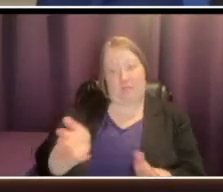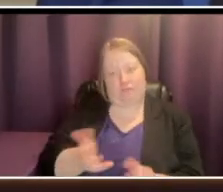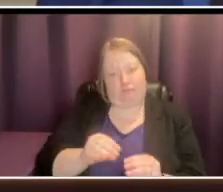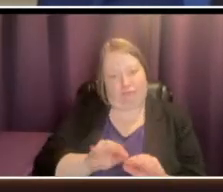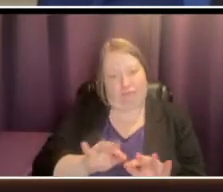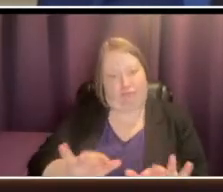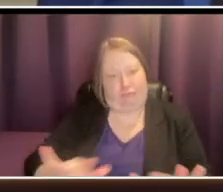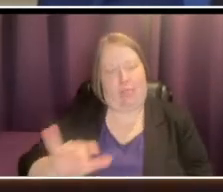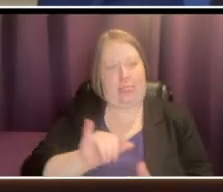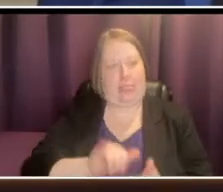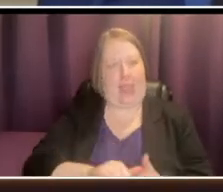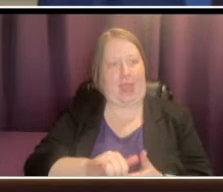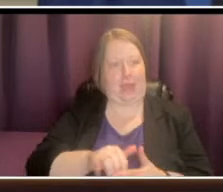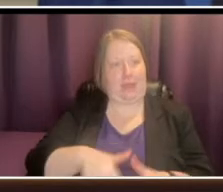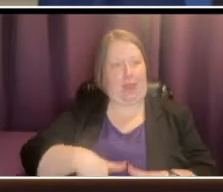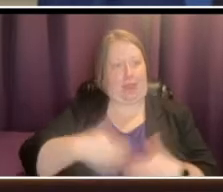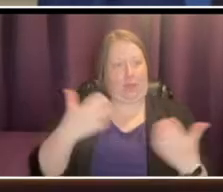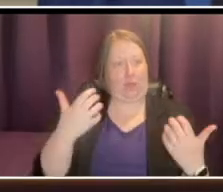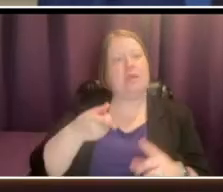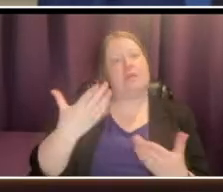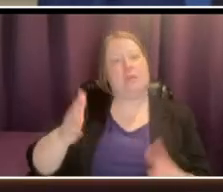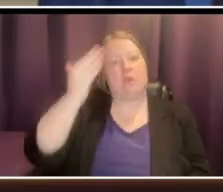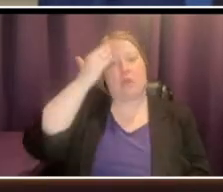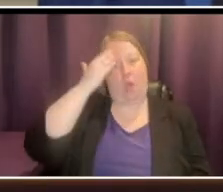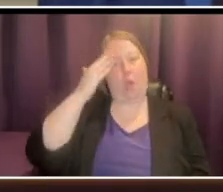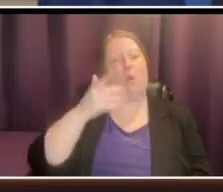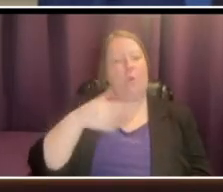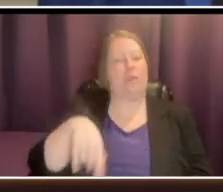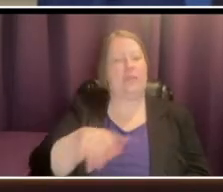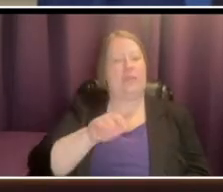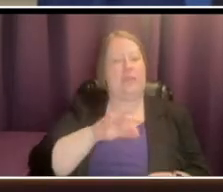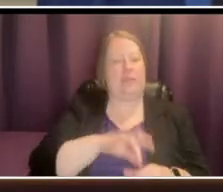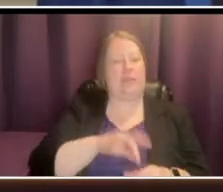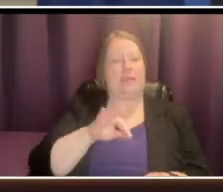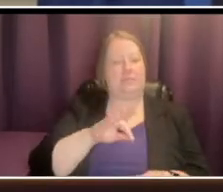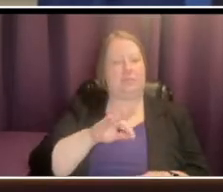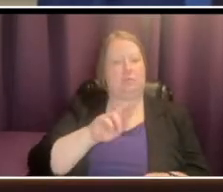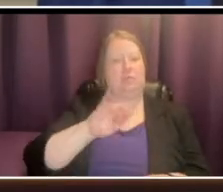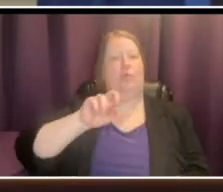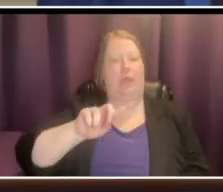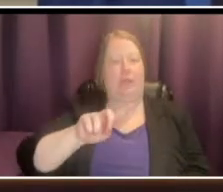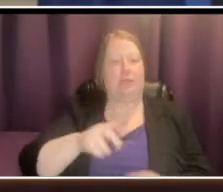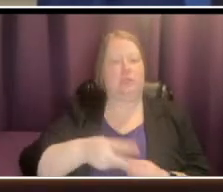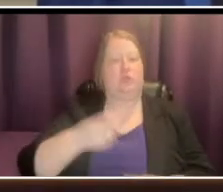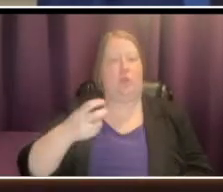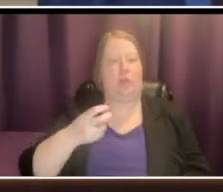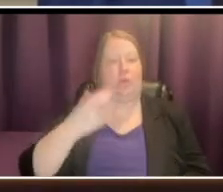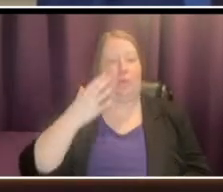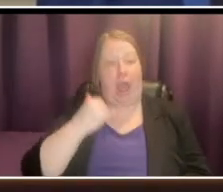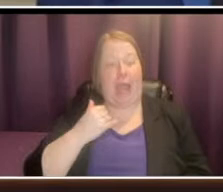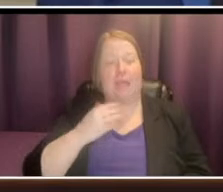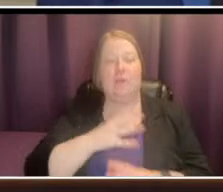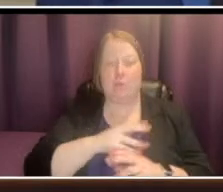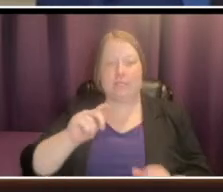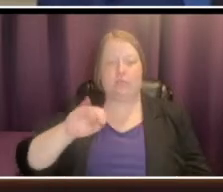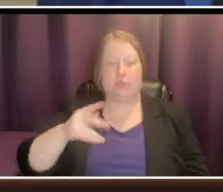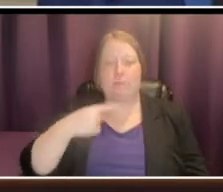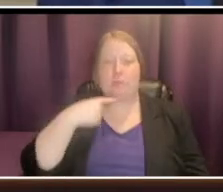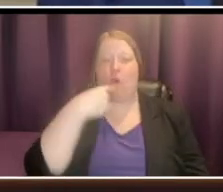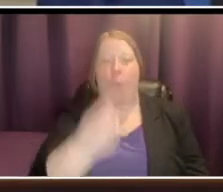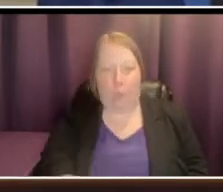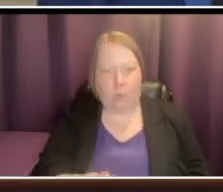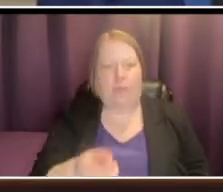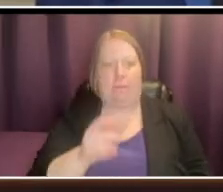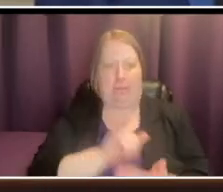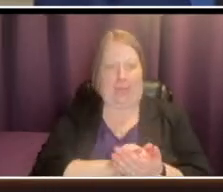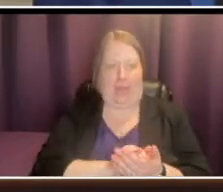election had been rigged and stolen because he had told them falsely that it had been rigged and stolen. And by the time